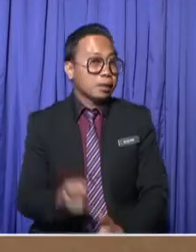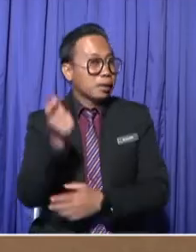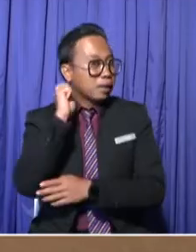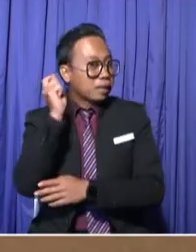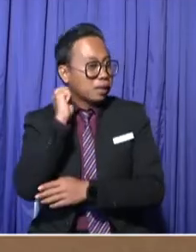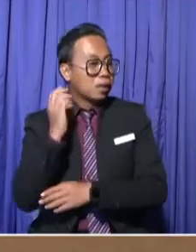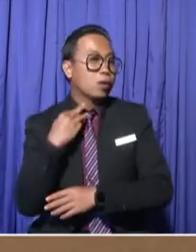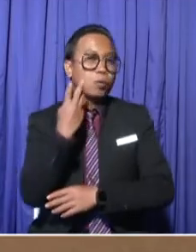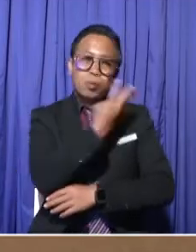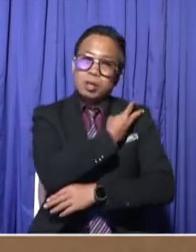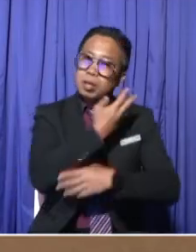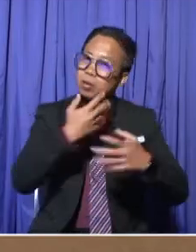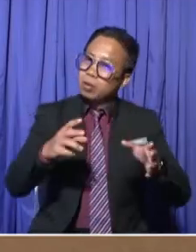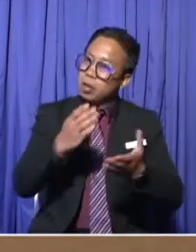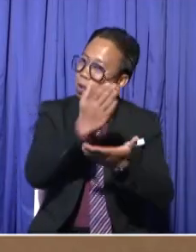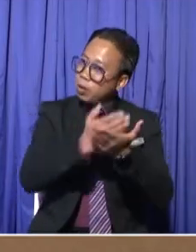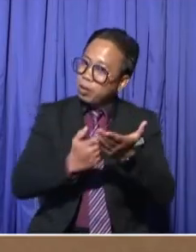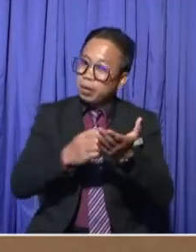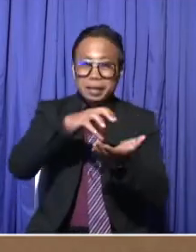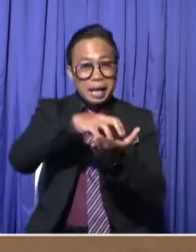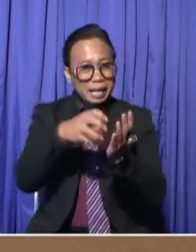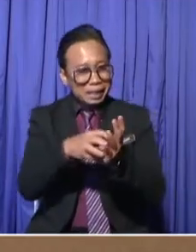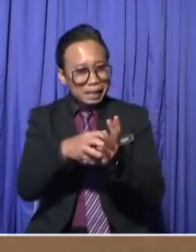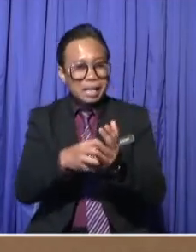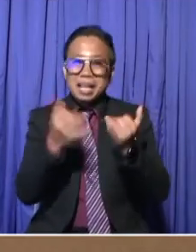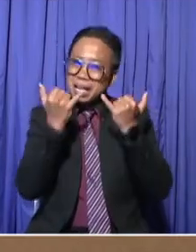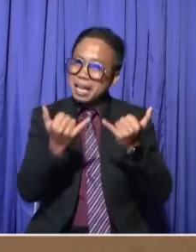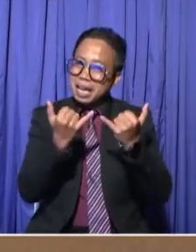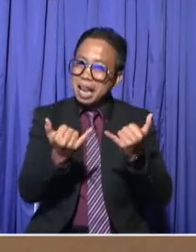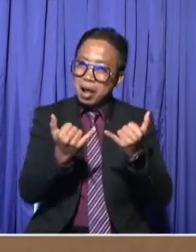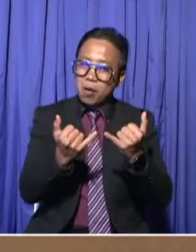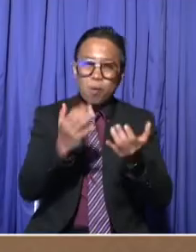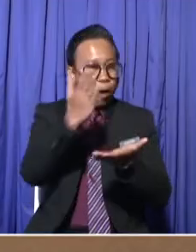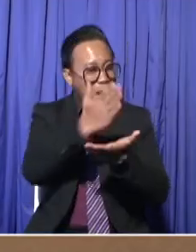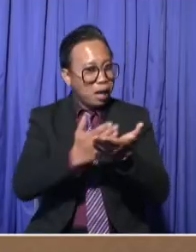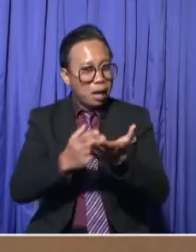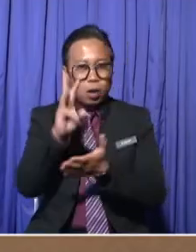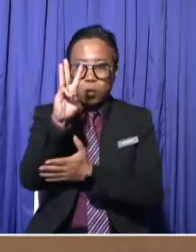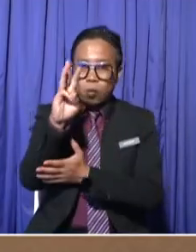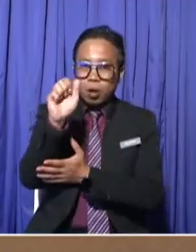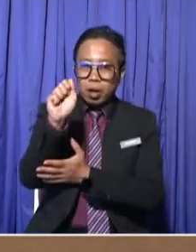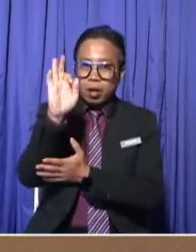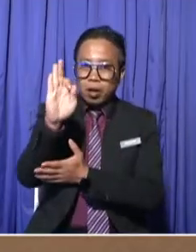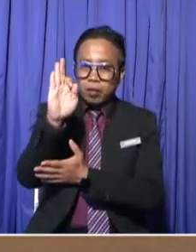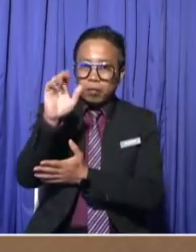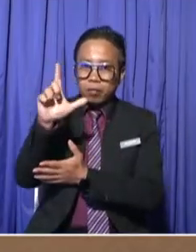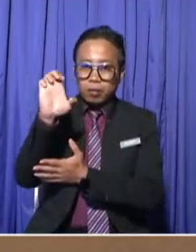Earlier, we cut a cake. Now, we are going to cut a waffle.